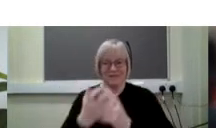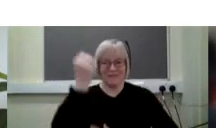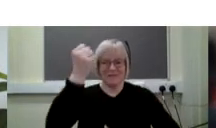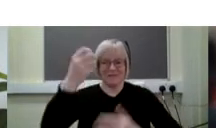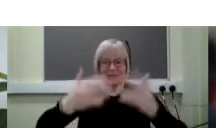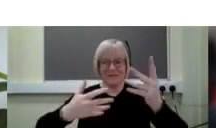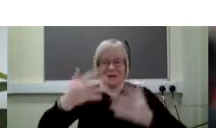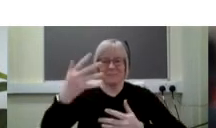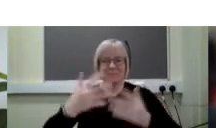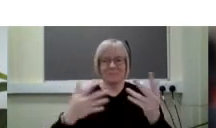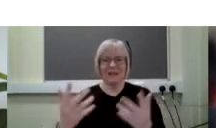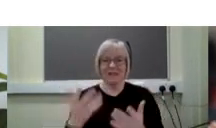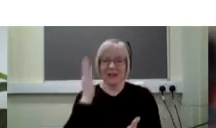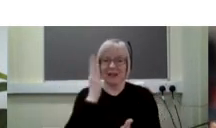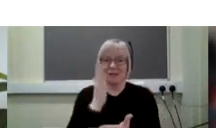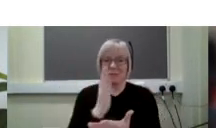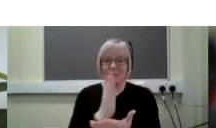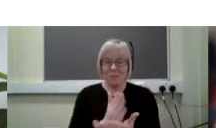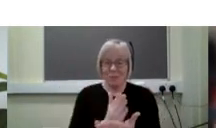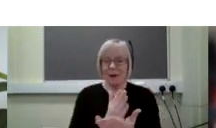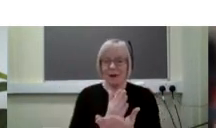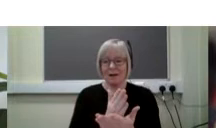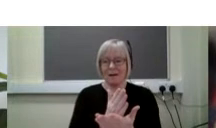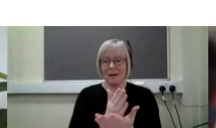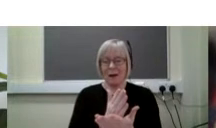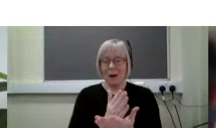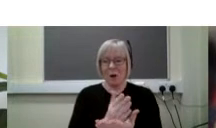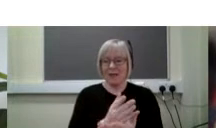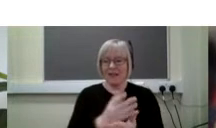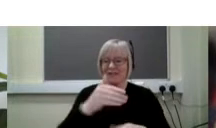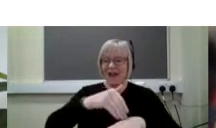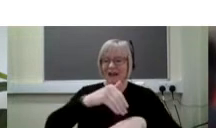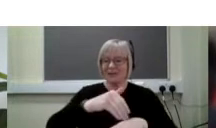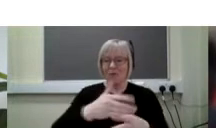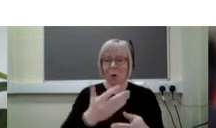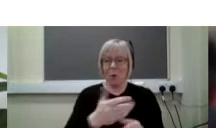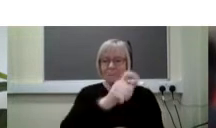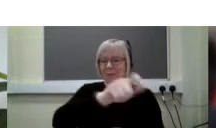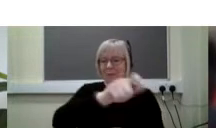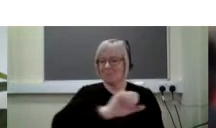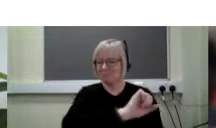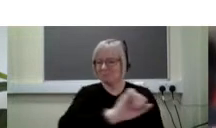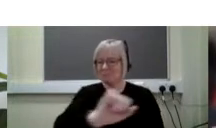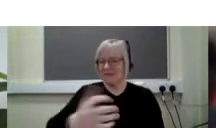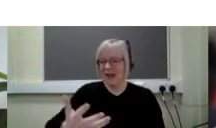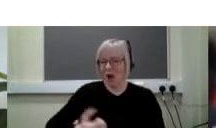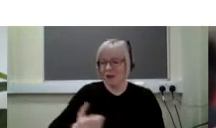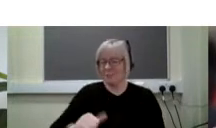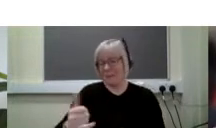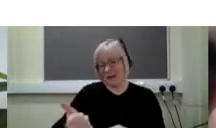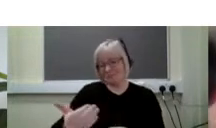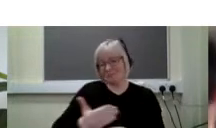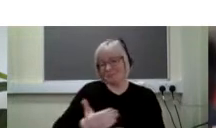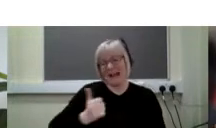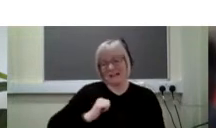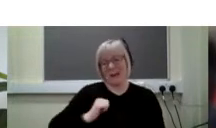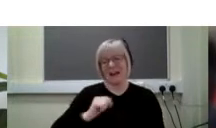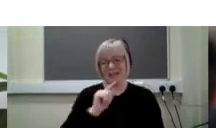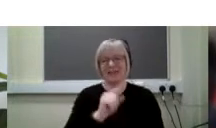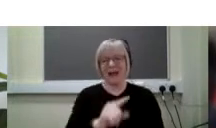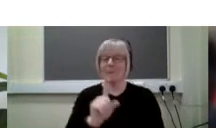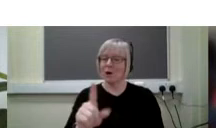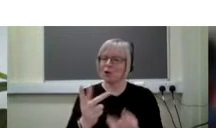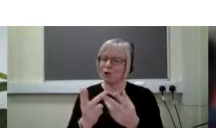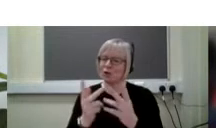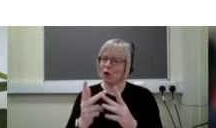and material impacts, so the impacts on people's earnings and so on, which could be expected, but then also their